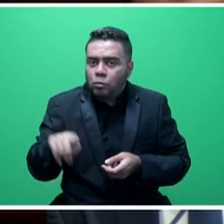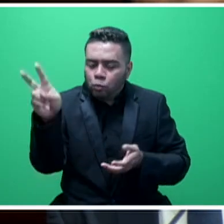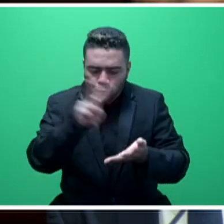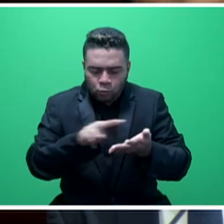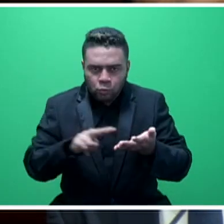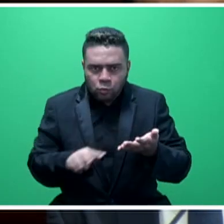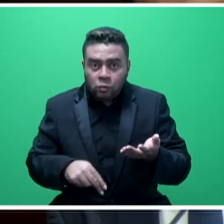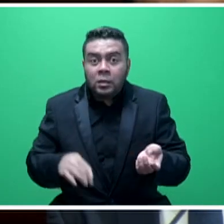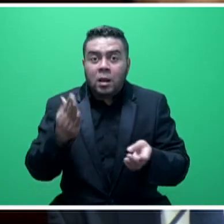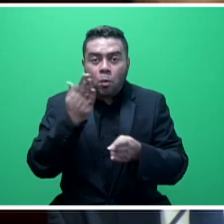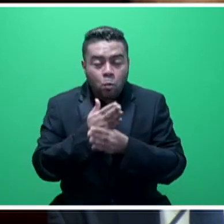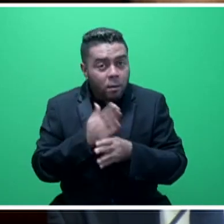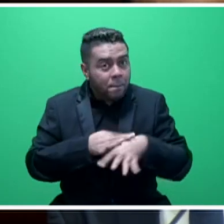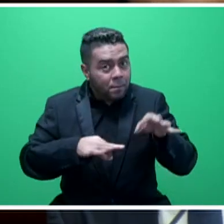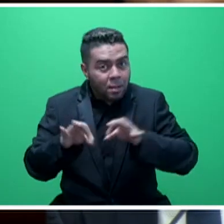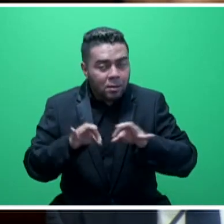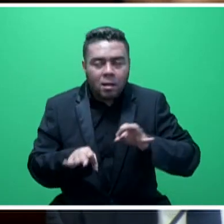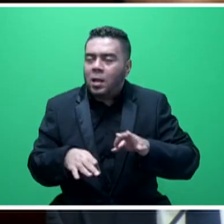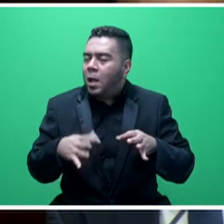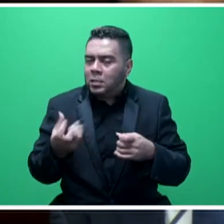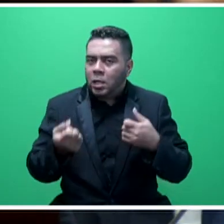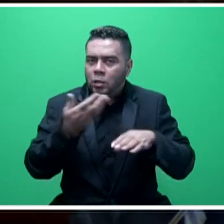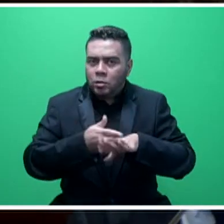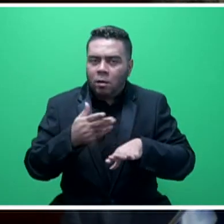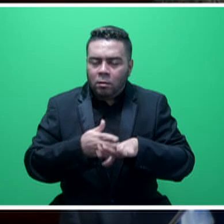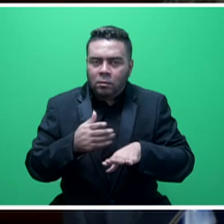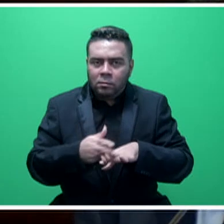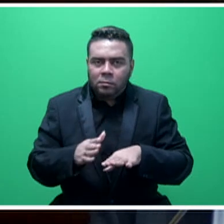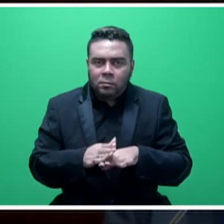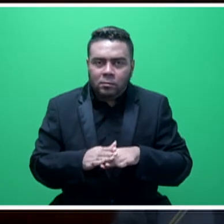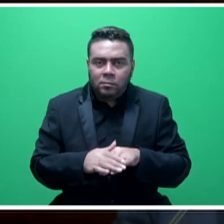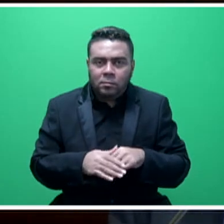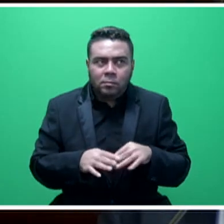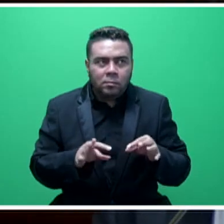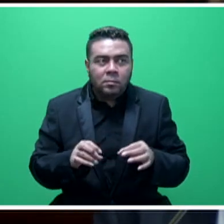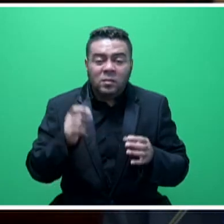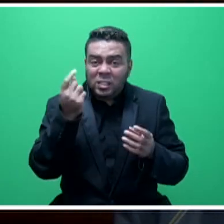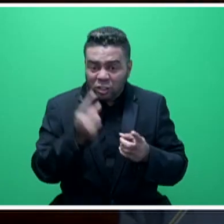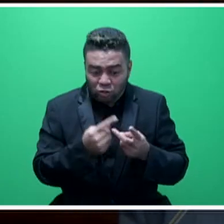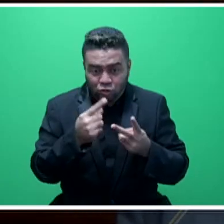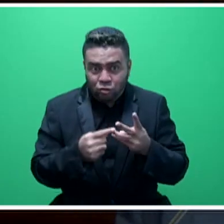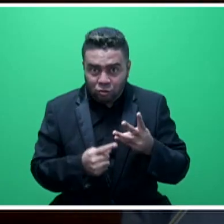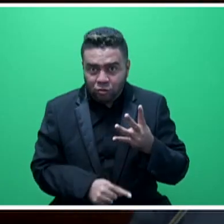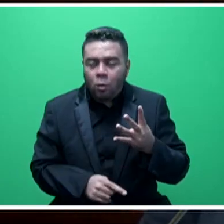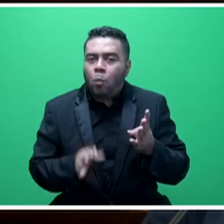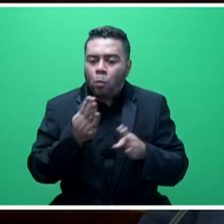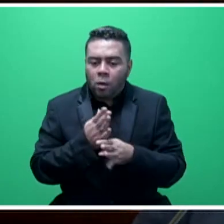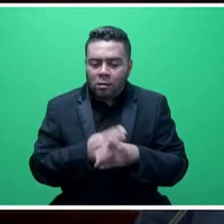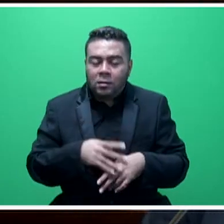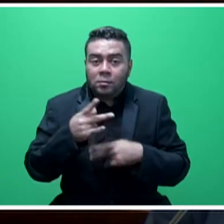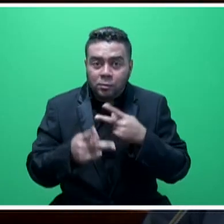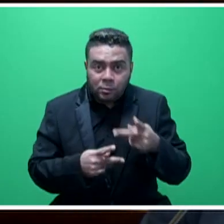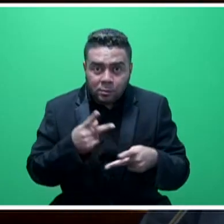Our work plan has a new direction with 4 stages of market re-entry. Each stage works progressively